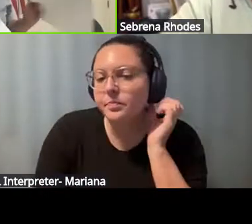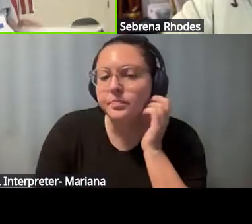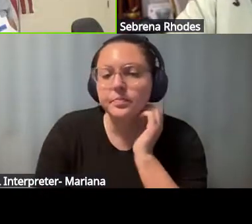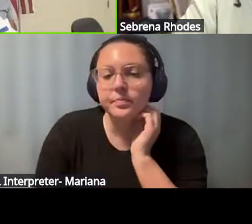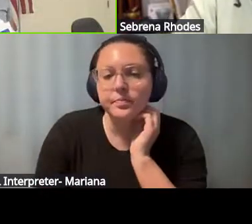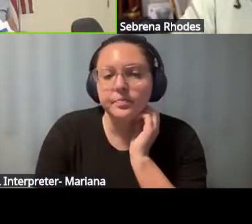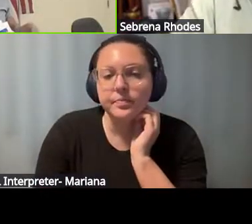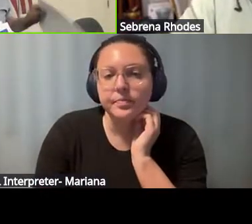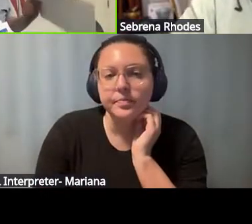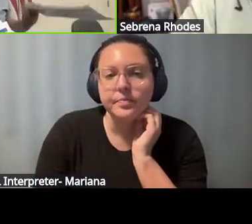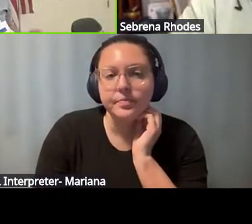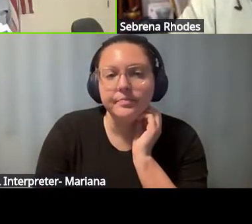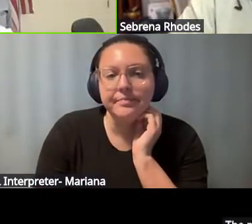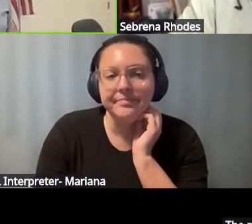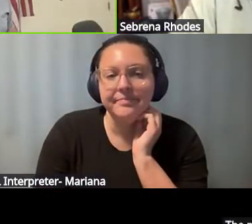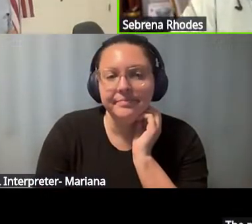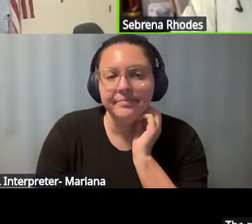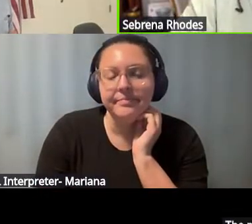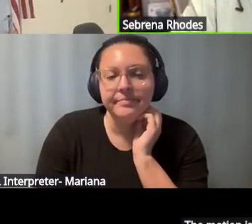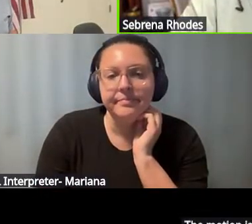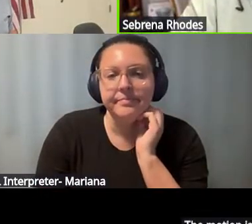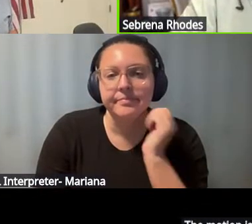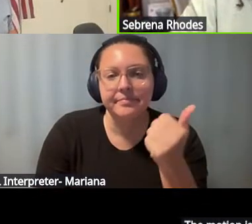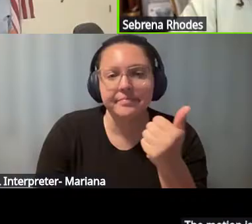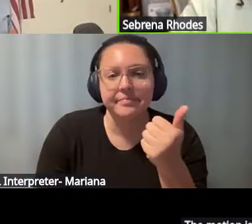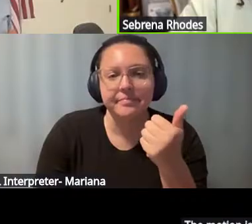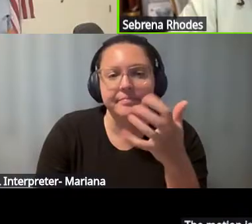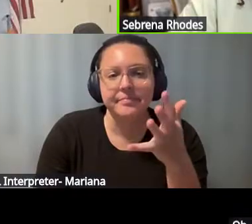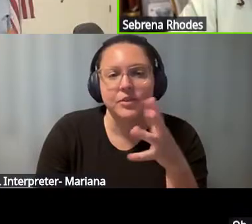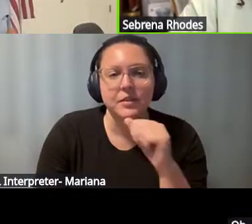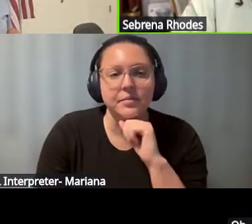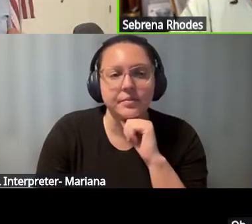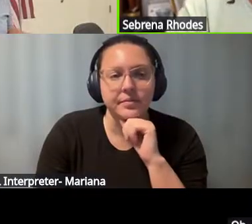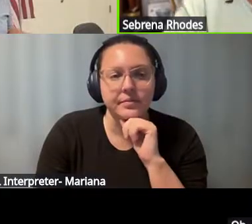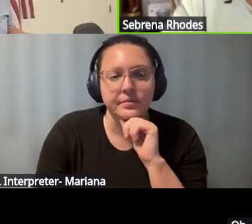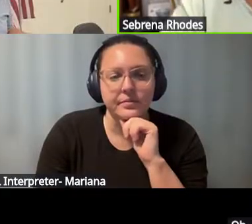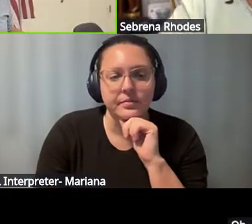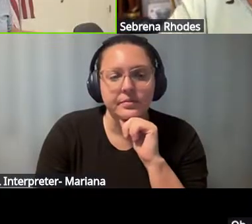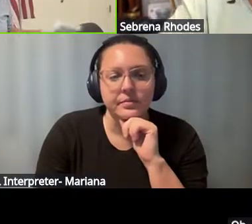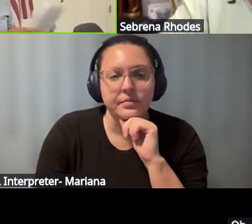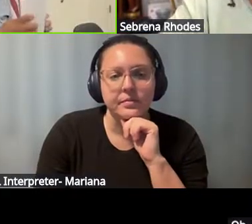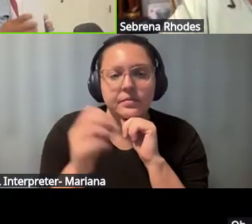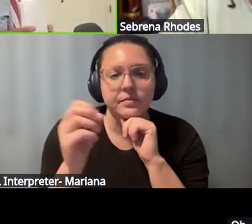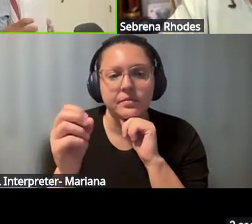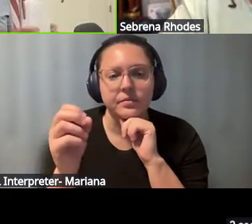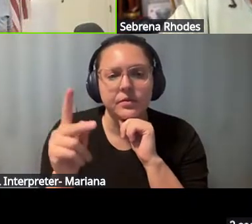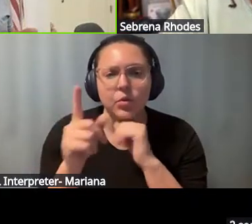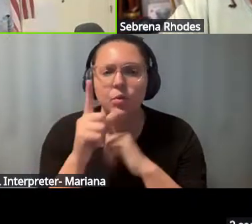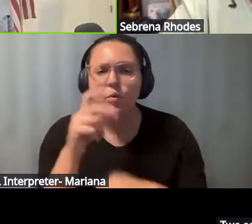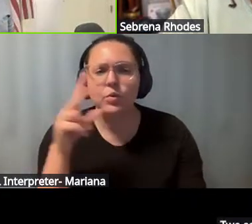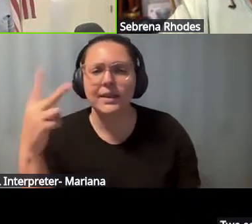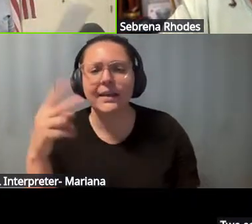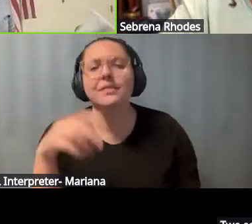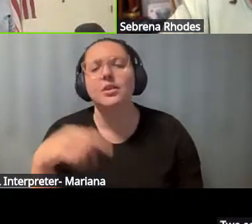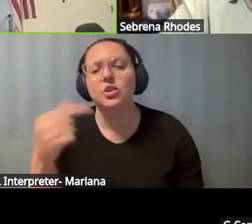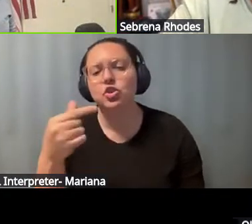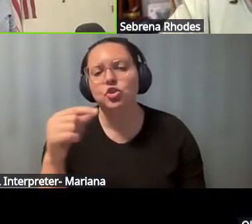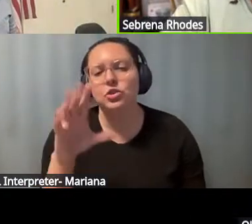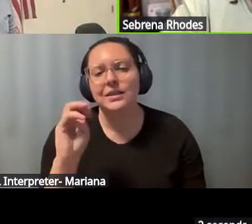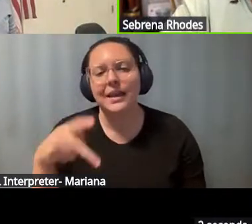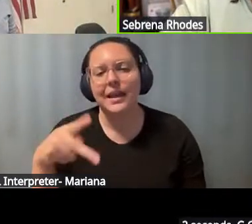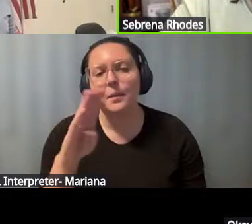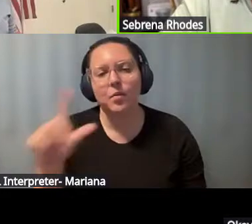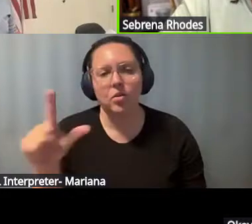The motion is on the floor. Oh, okay, Who seconded the motion? G. Campbell. G. Campbell. okay,